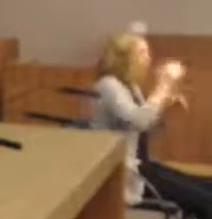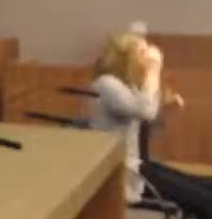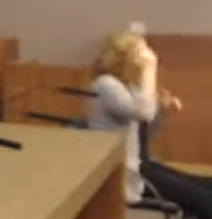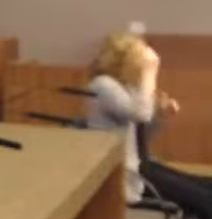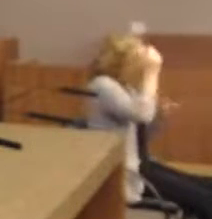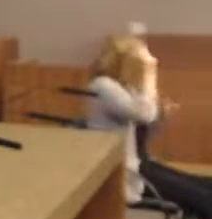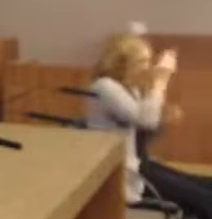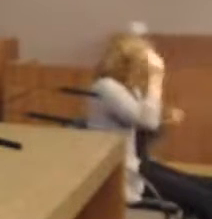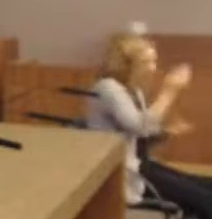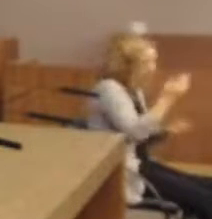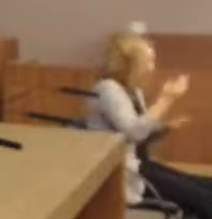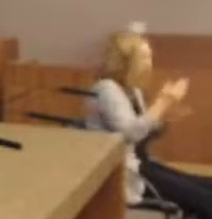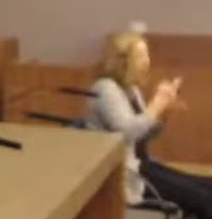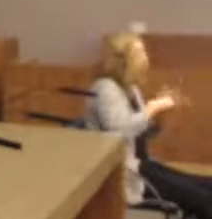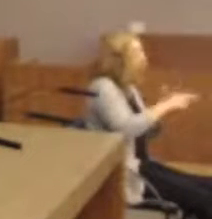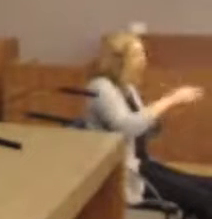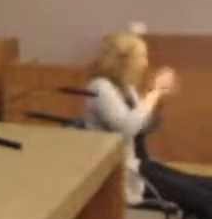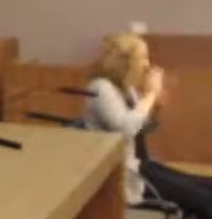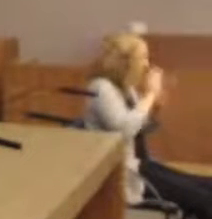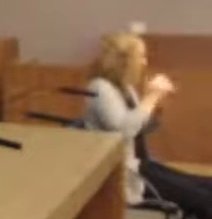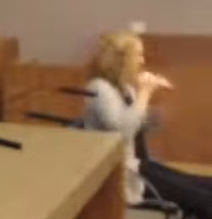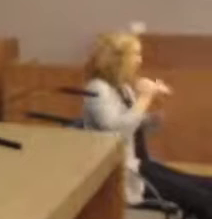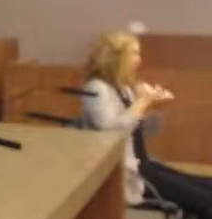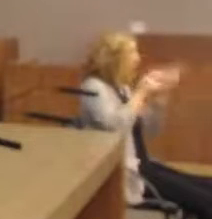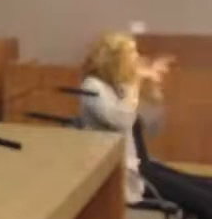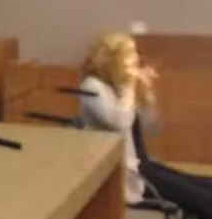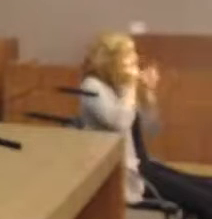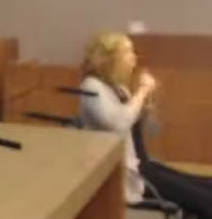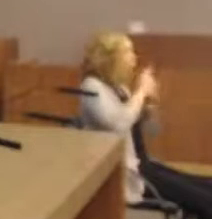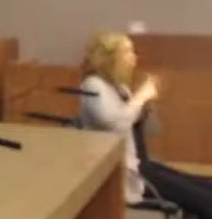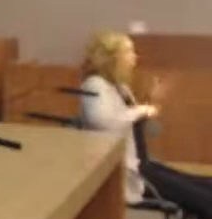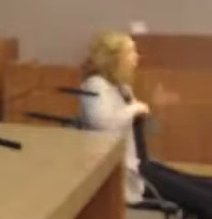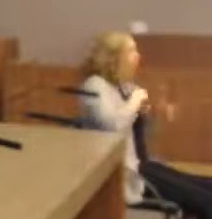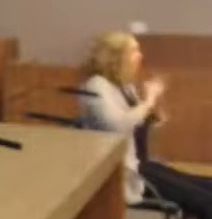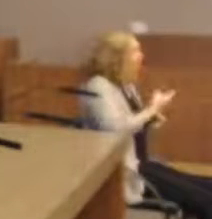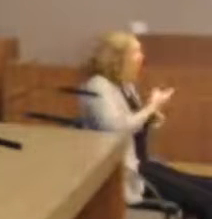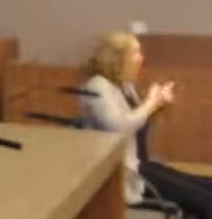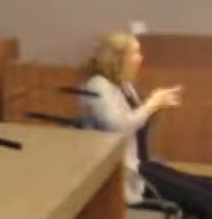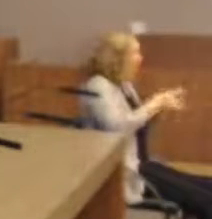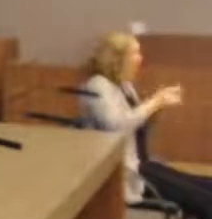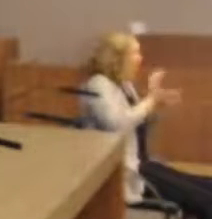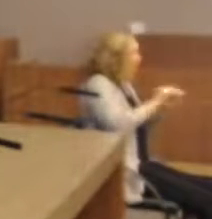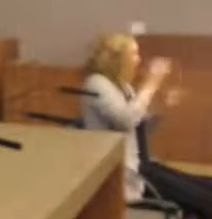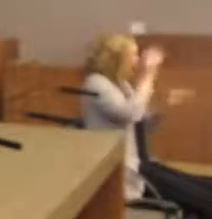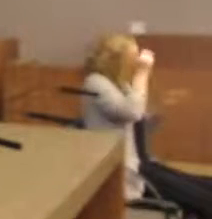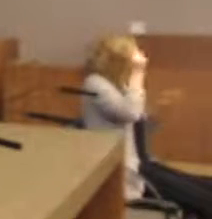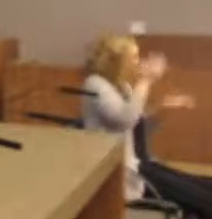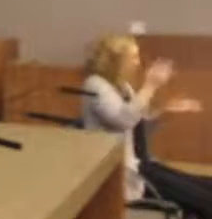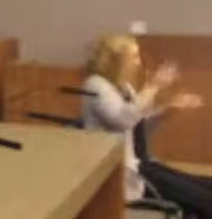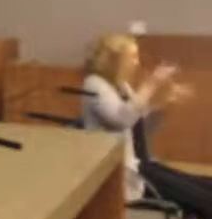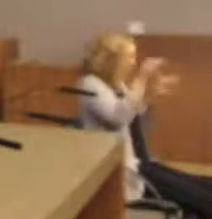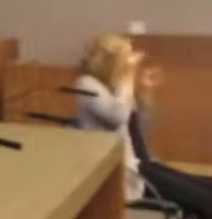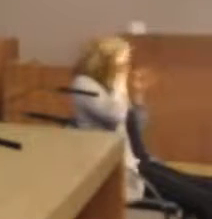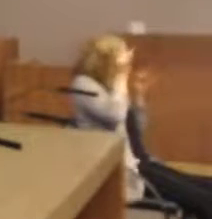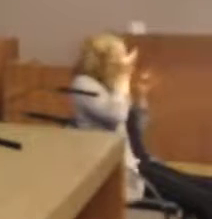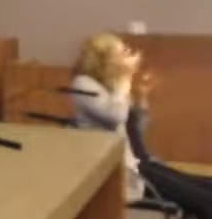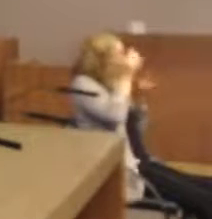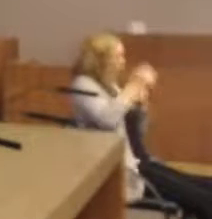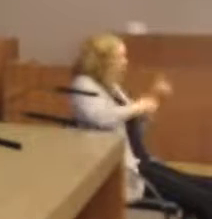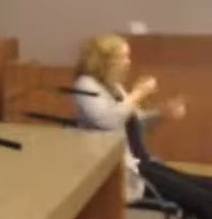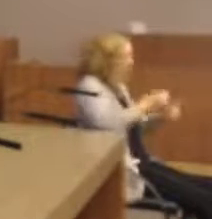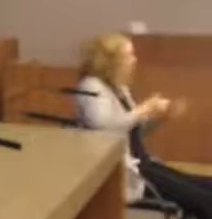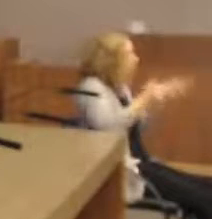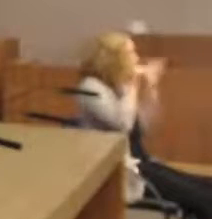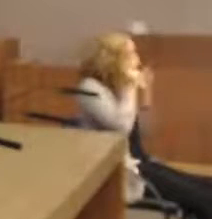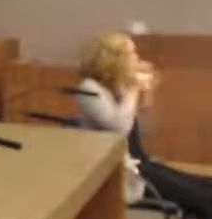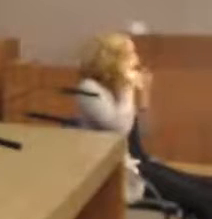the things that we're paying attention to. Right now, you're listening to the things I'm saying. That information is going in and it's being processed. You're listening to